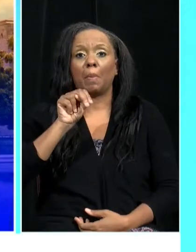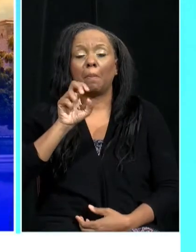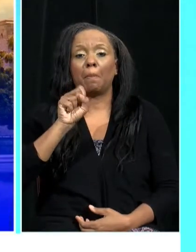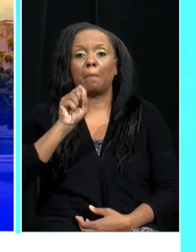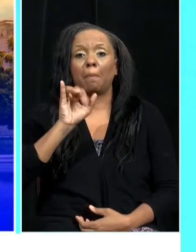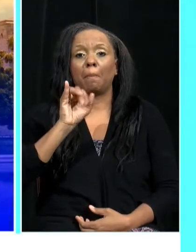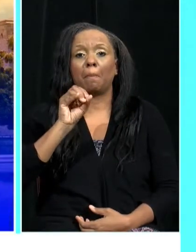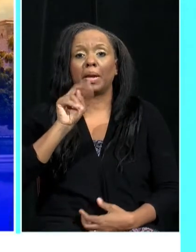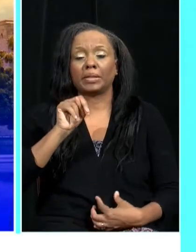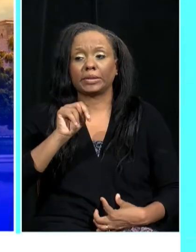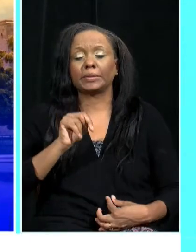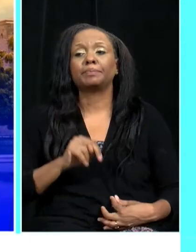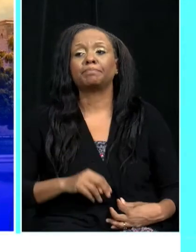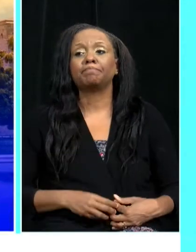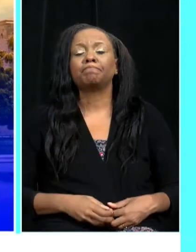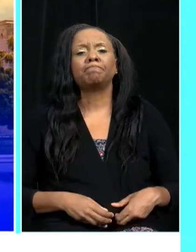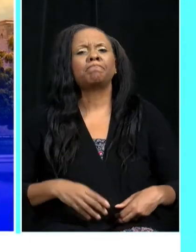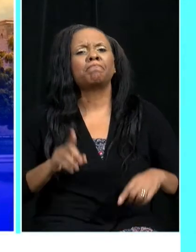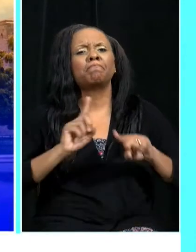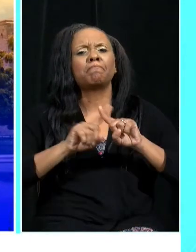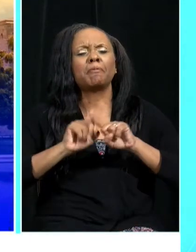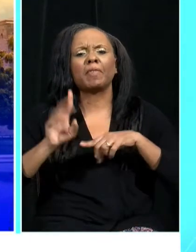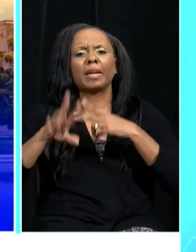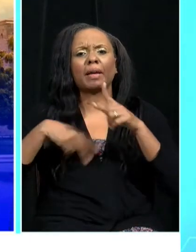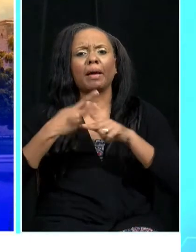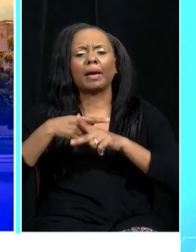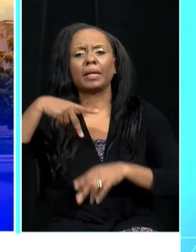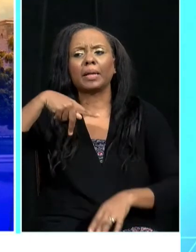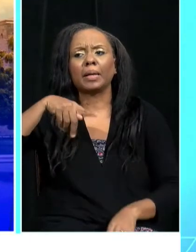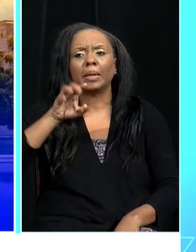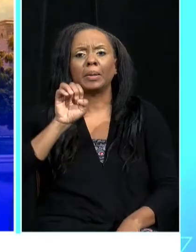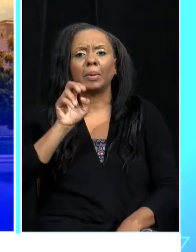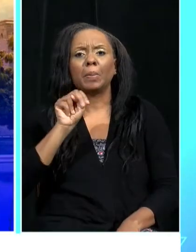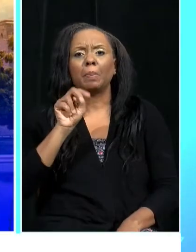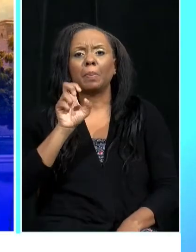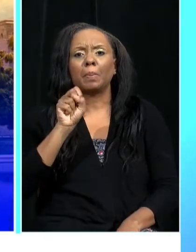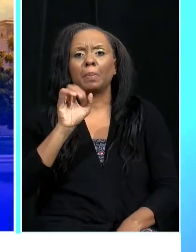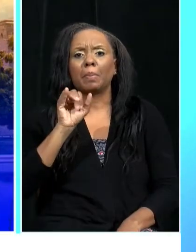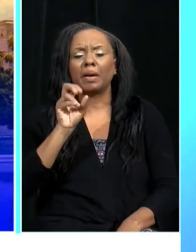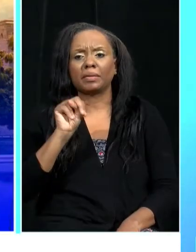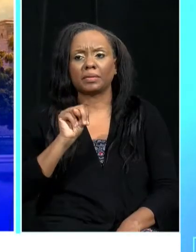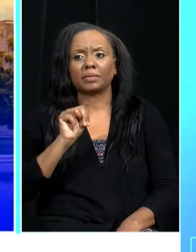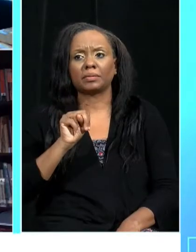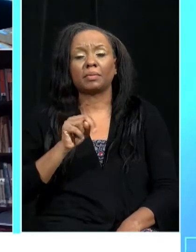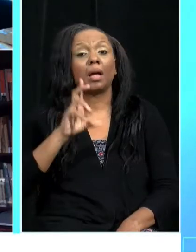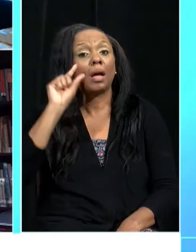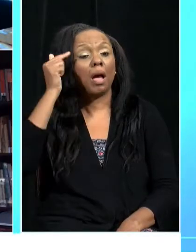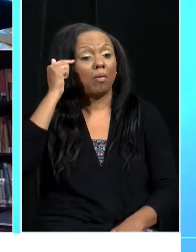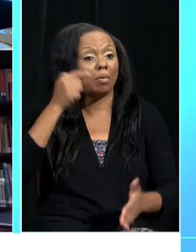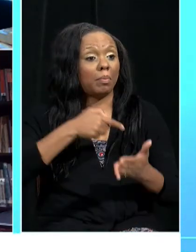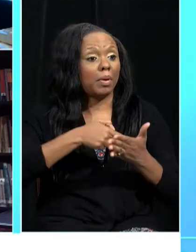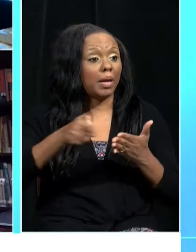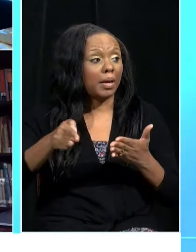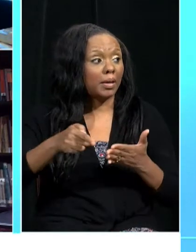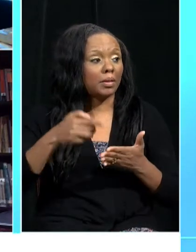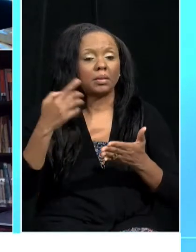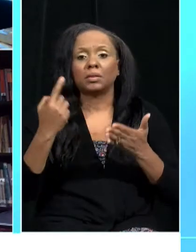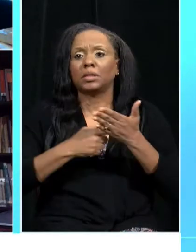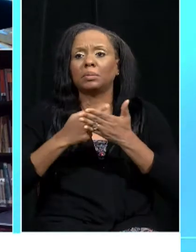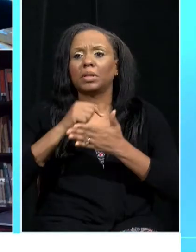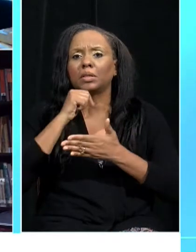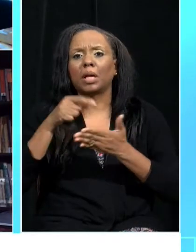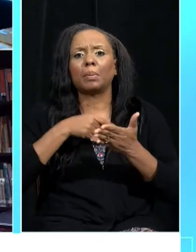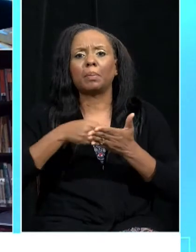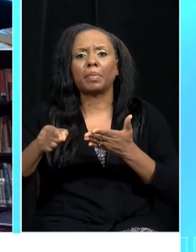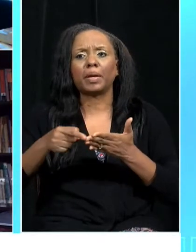they are non-contributory, and the government has been paying, in some instances, not consistently. So considering our aging population, how